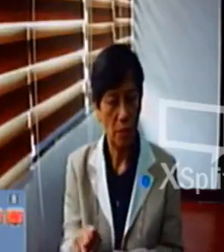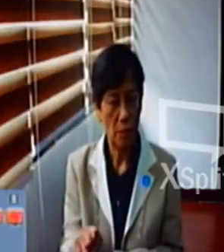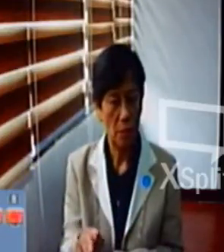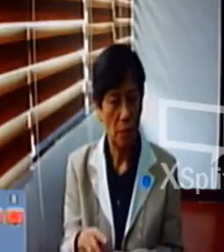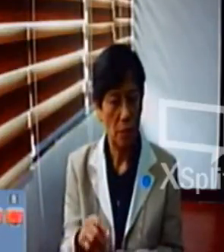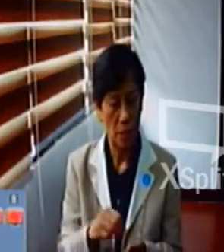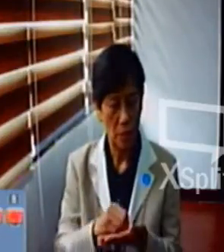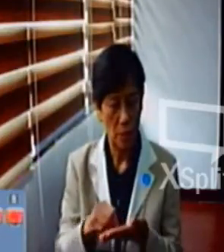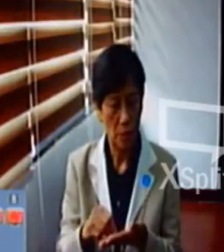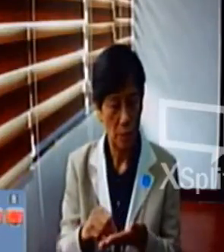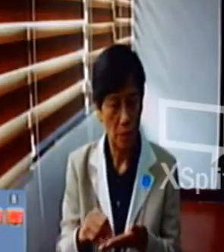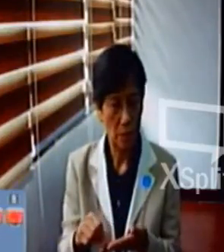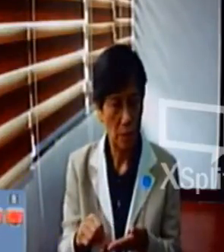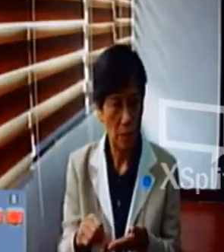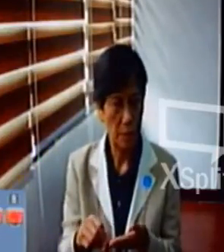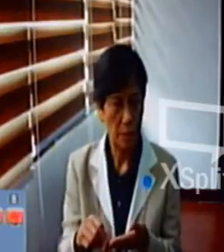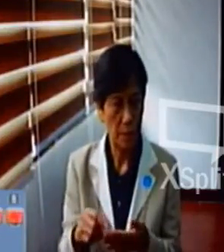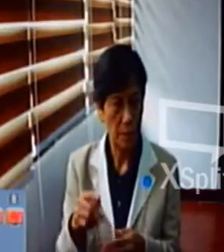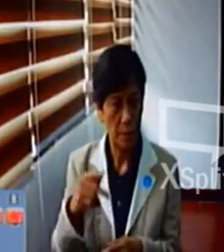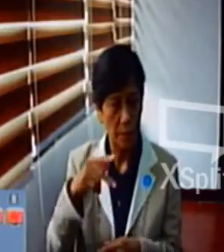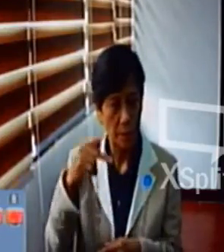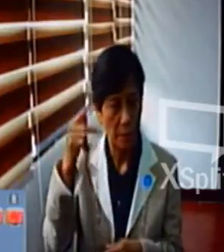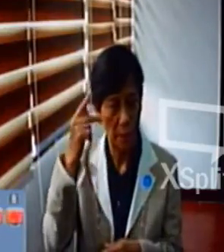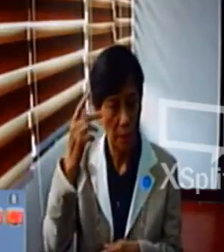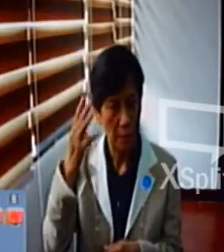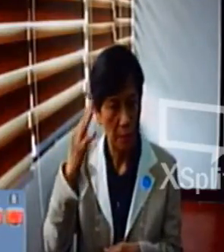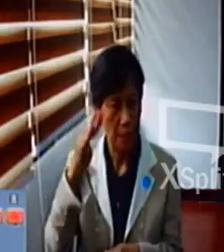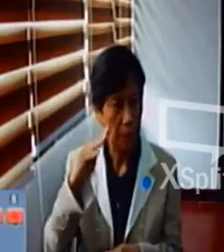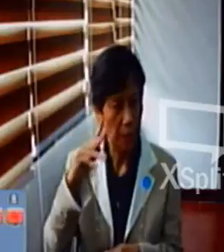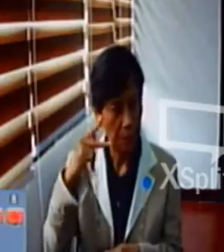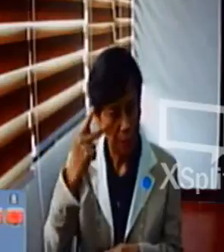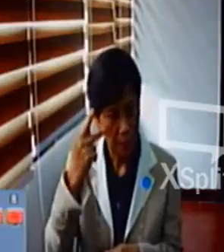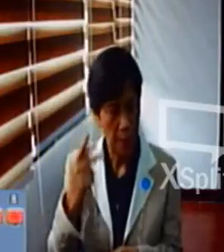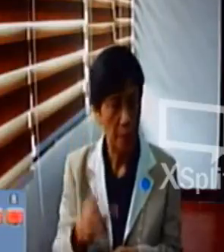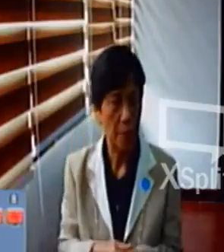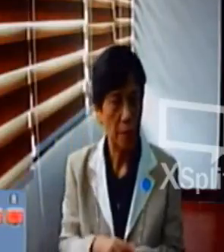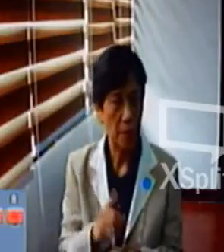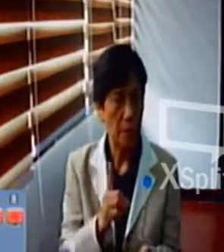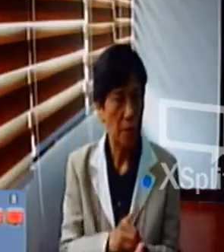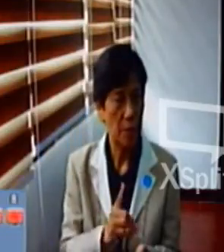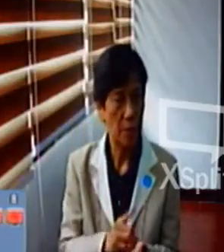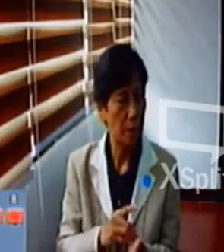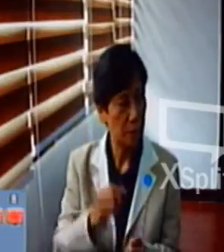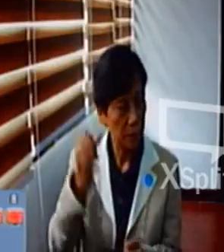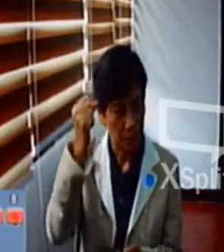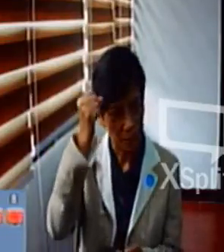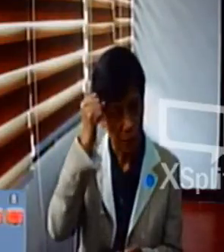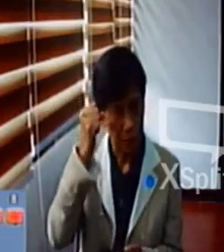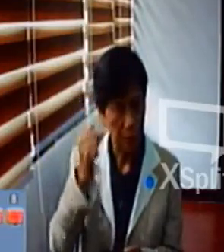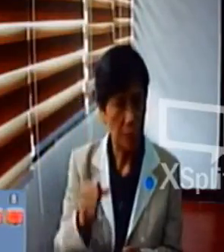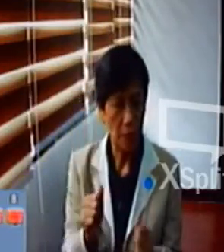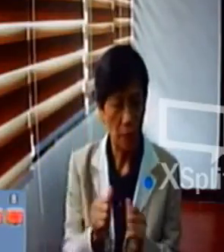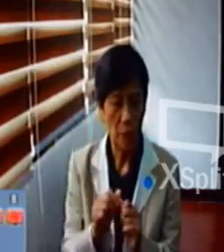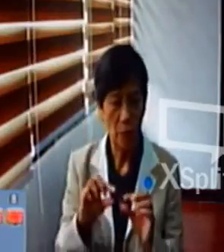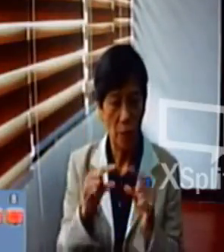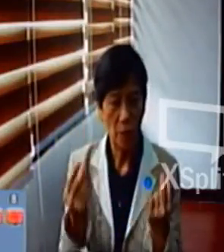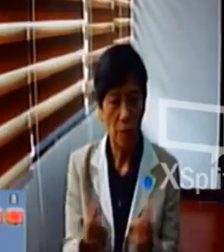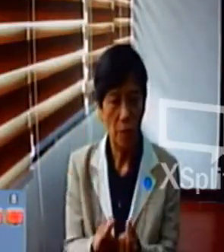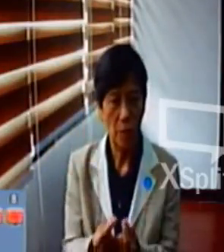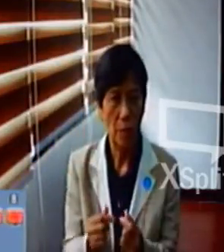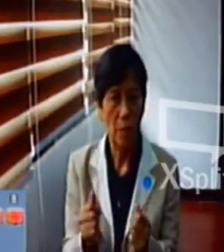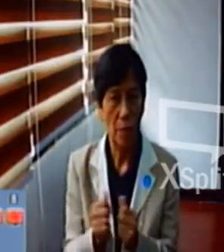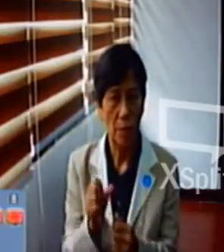Maripaz Perez, Dr. Laura David, Dr. Mujikiwi Santos et al., consisting of 15